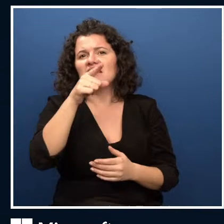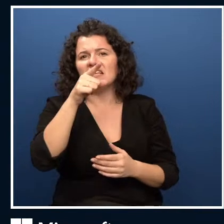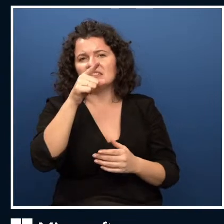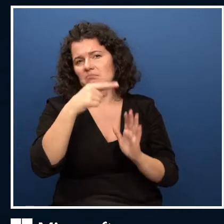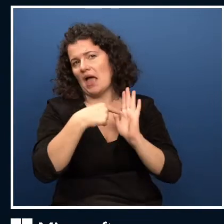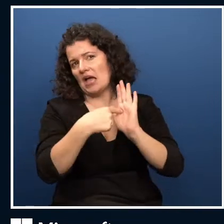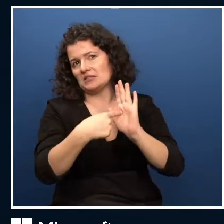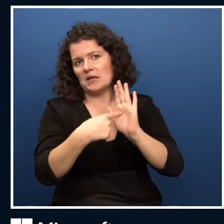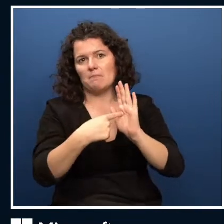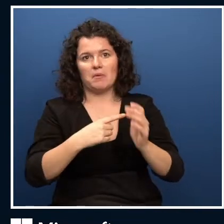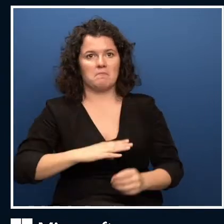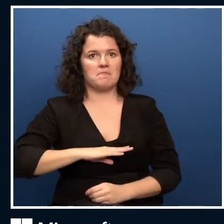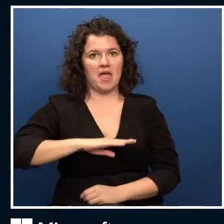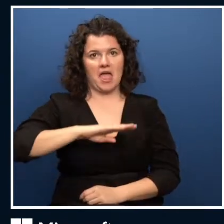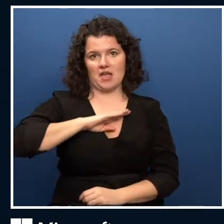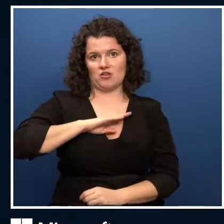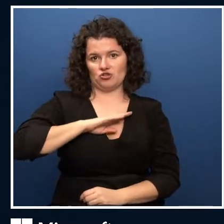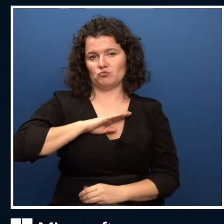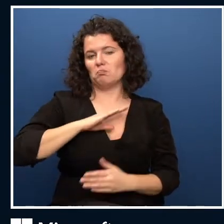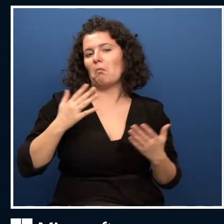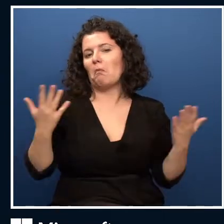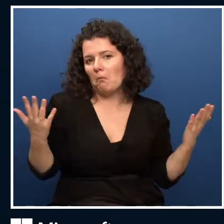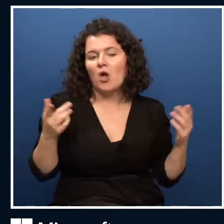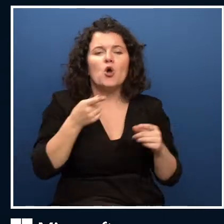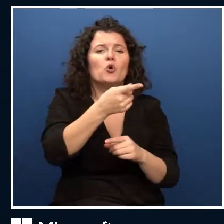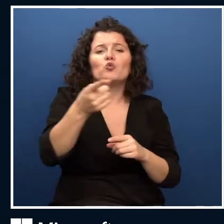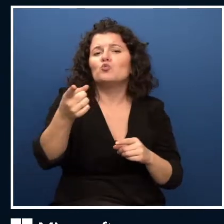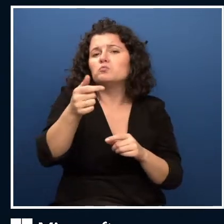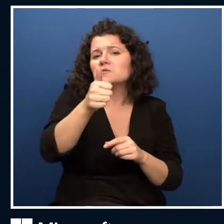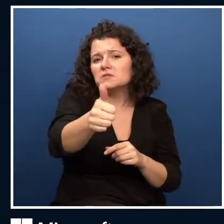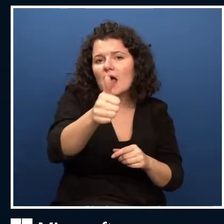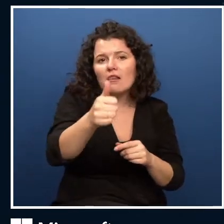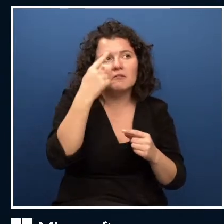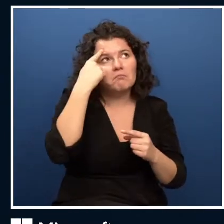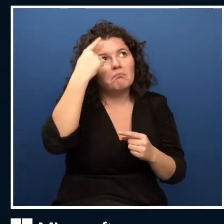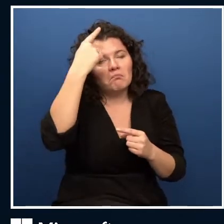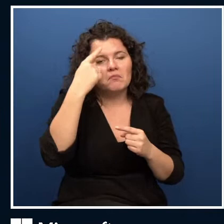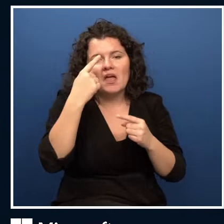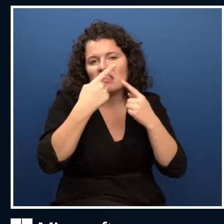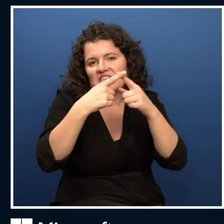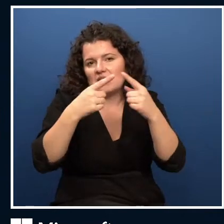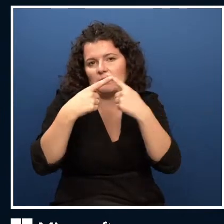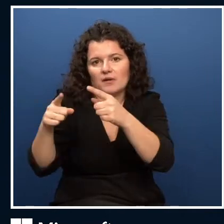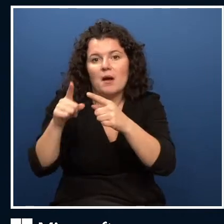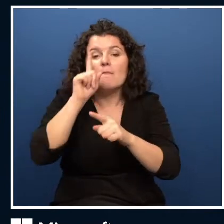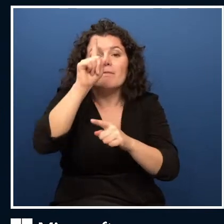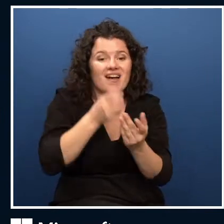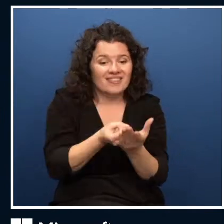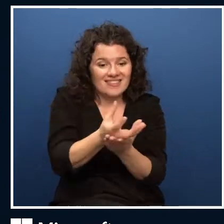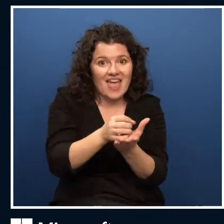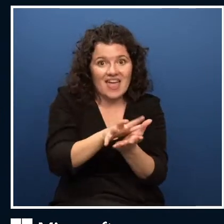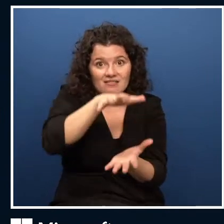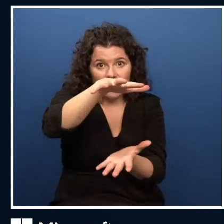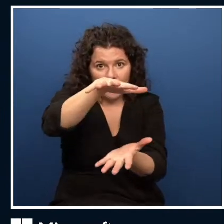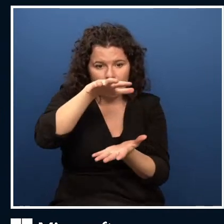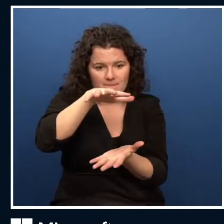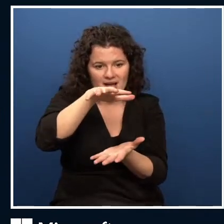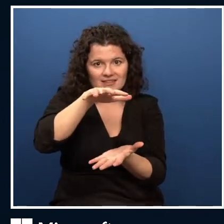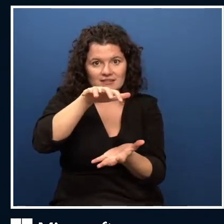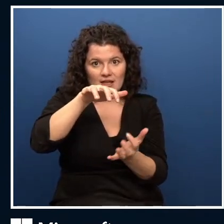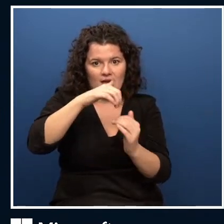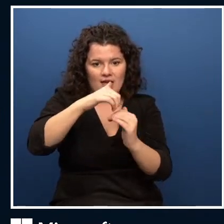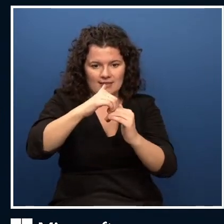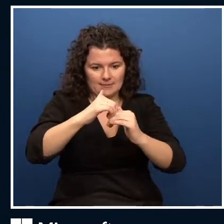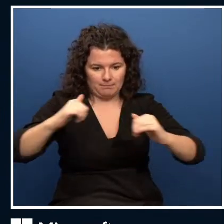something else too. So we could split the data into subsets for each age group and compare the selection